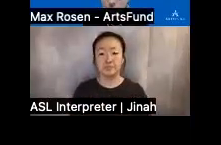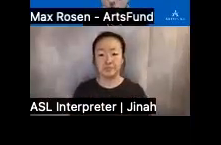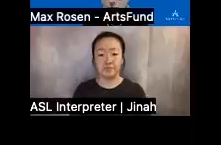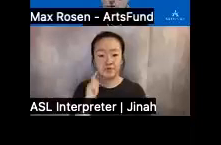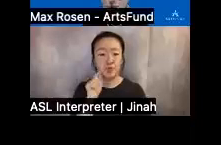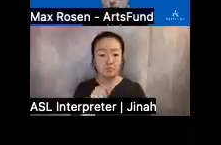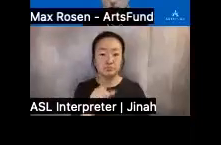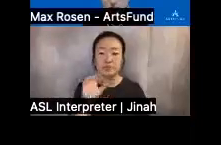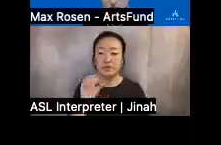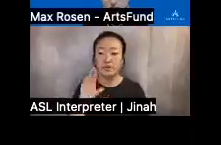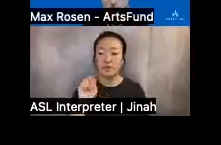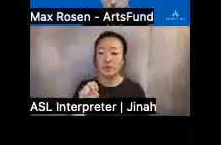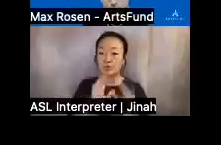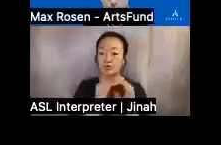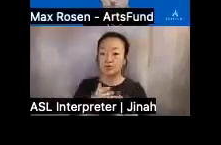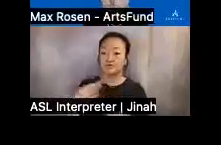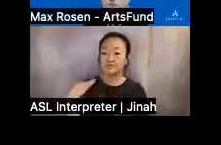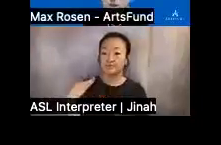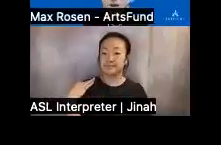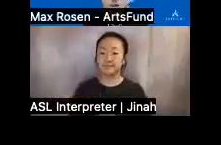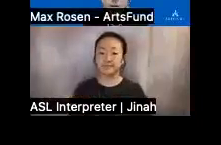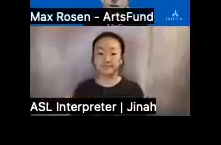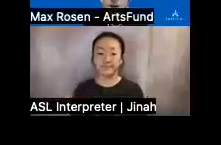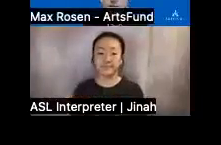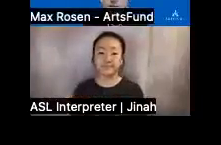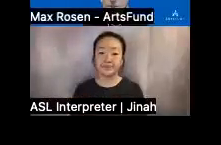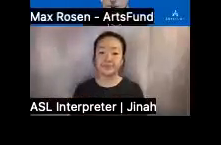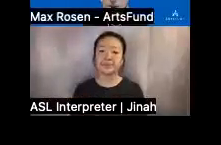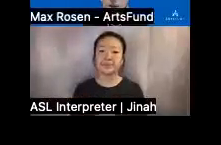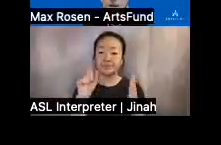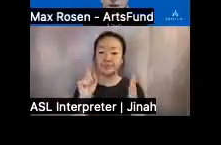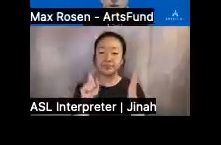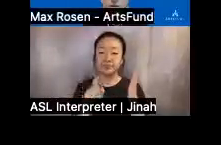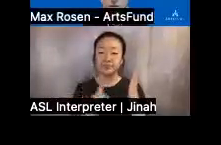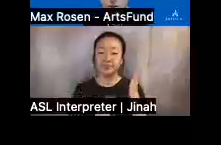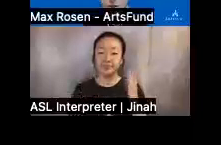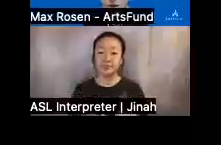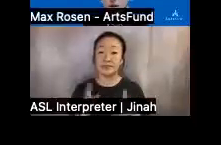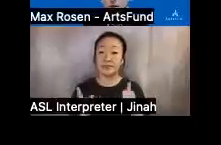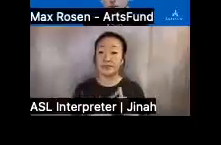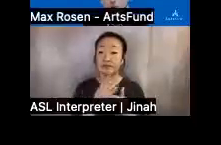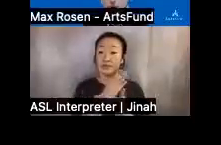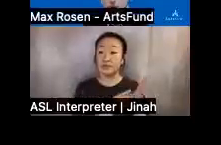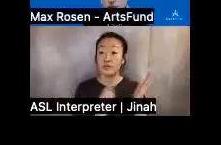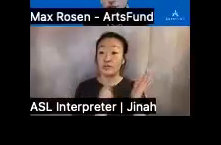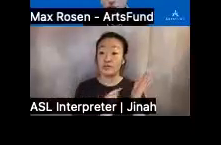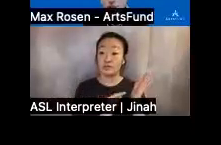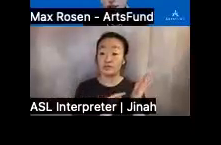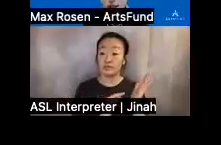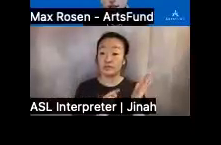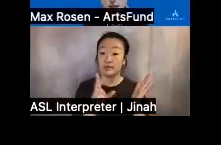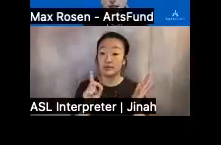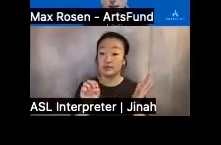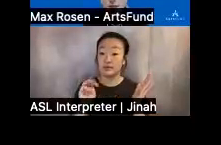of that core group of volunteers. I'll scroll down a bit more. The first part of this demographic